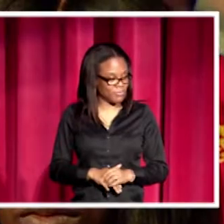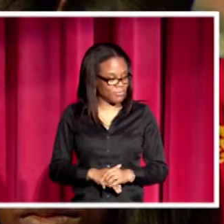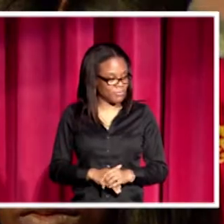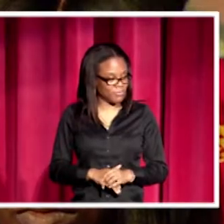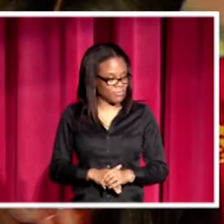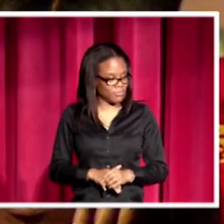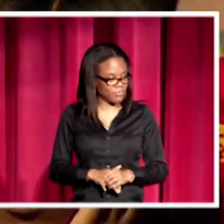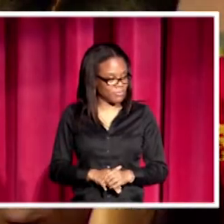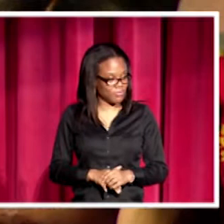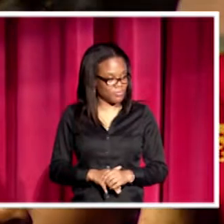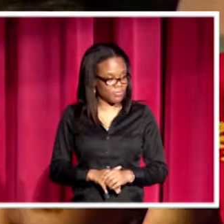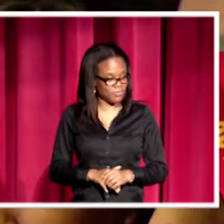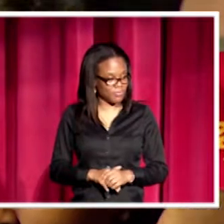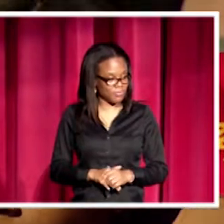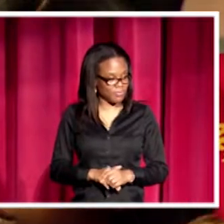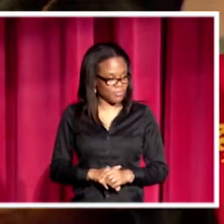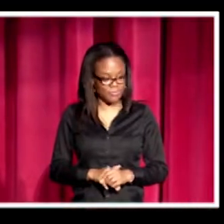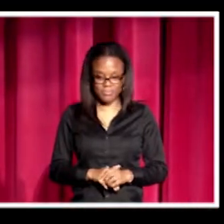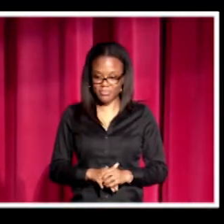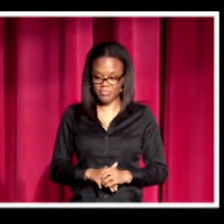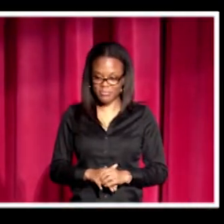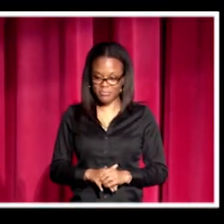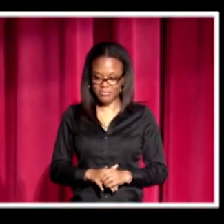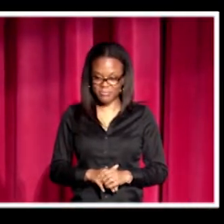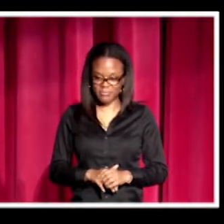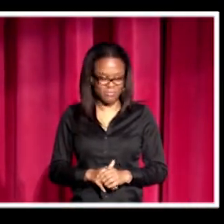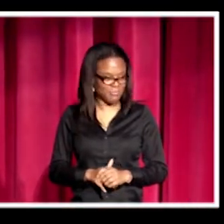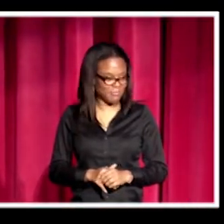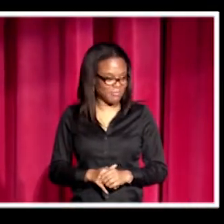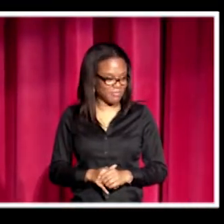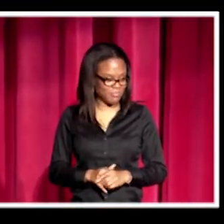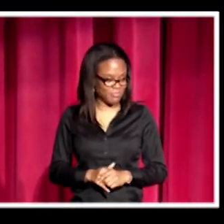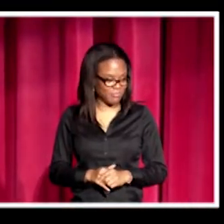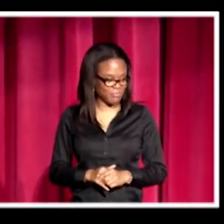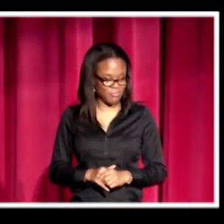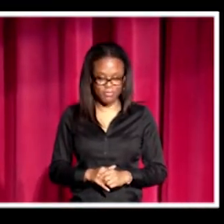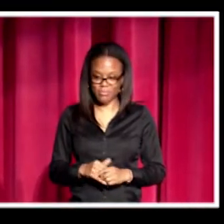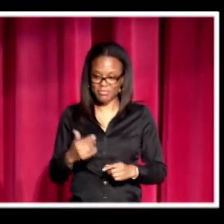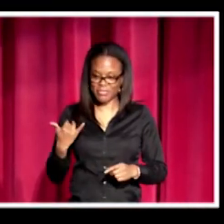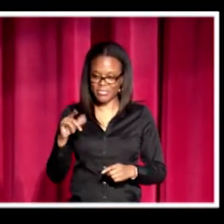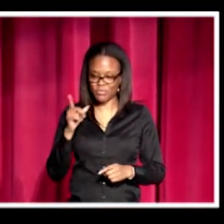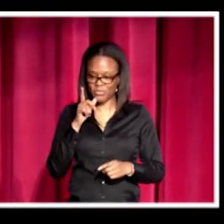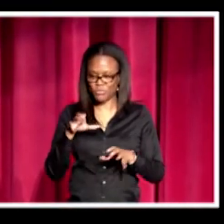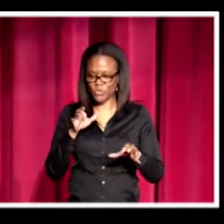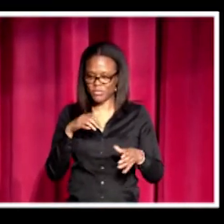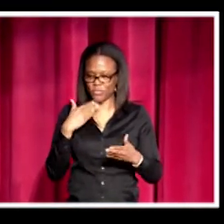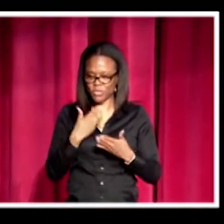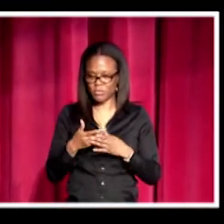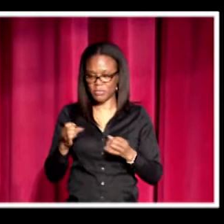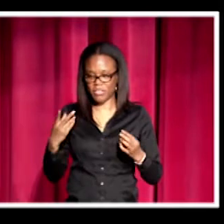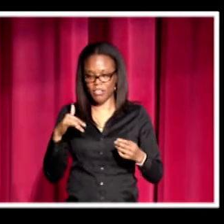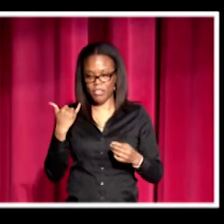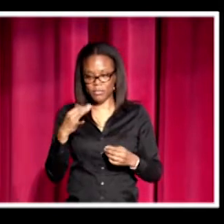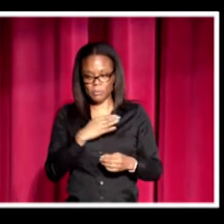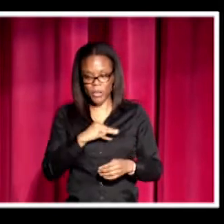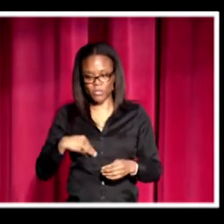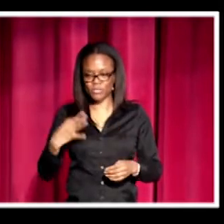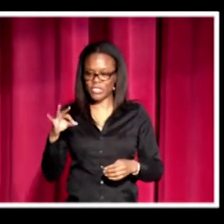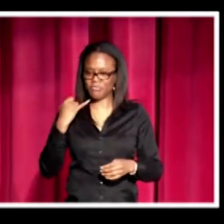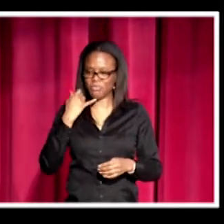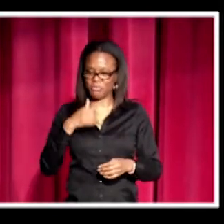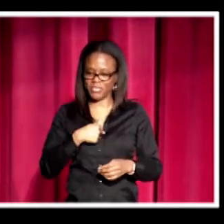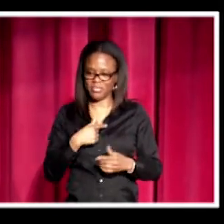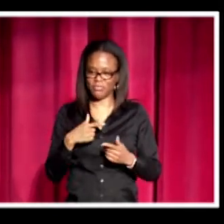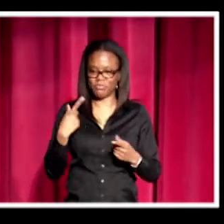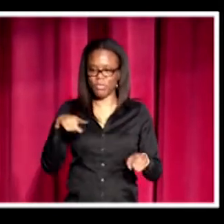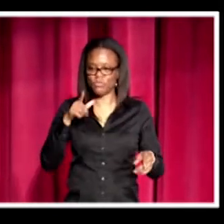In fact, the district is doing so well that I am the envy of many mayors across the United States of America. They look at